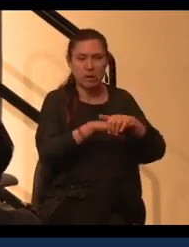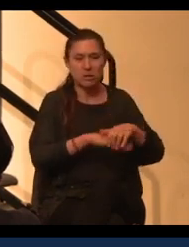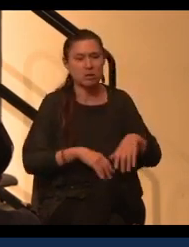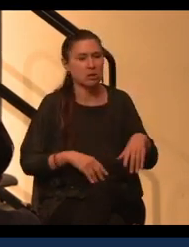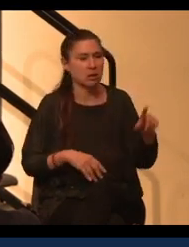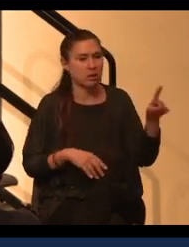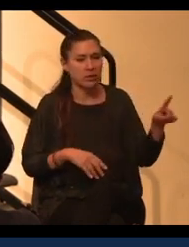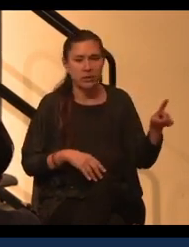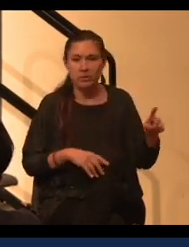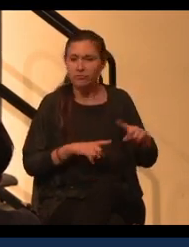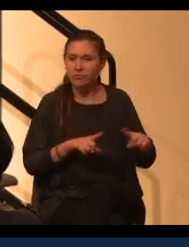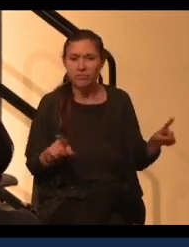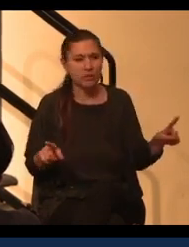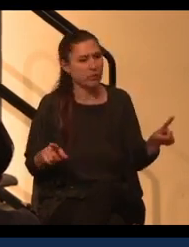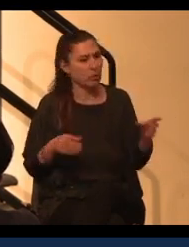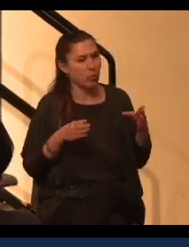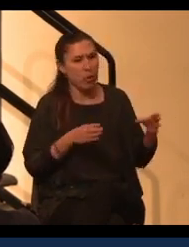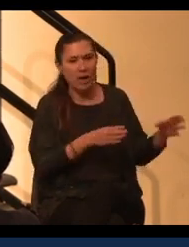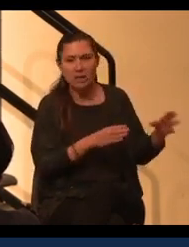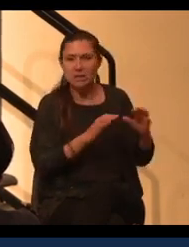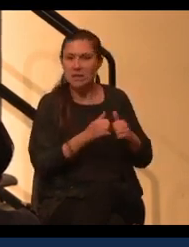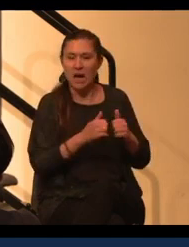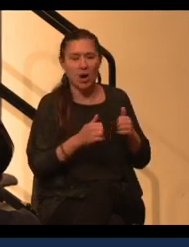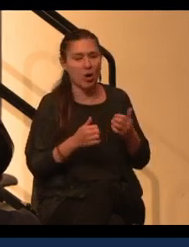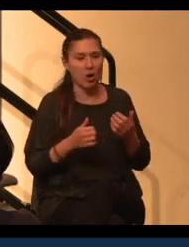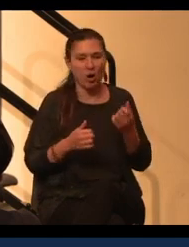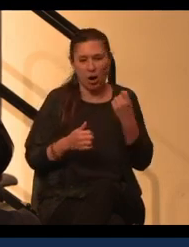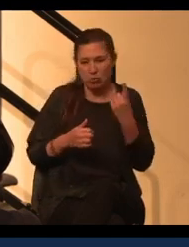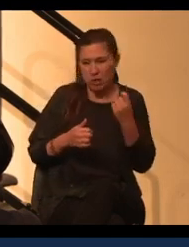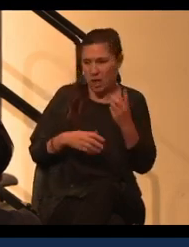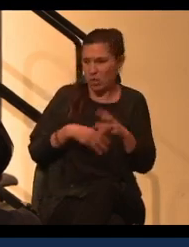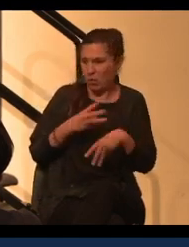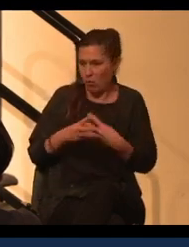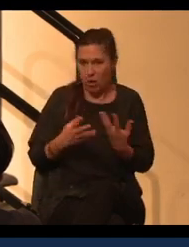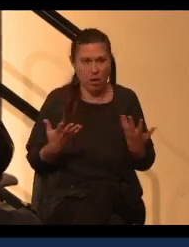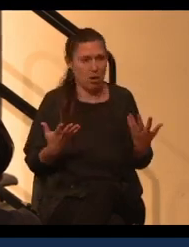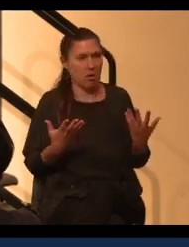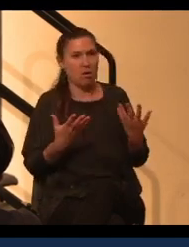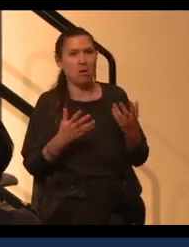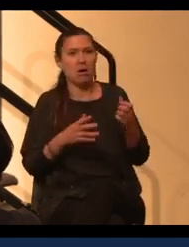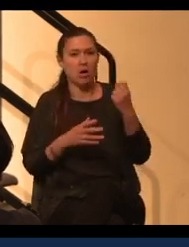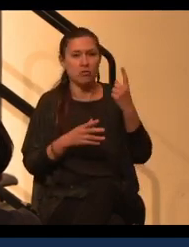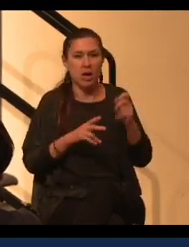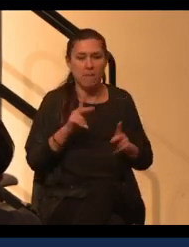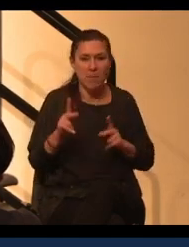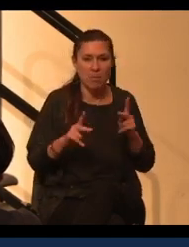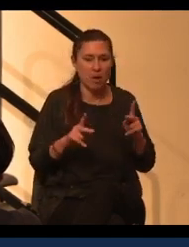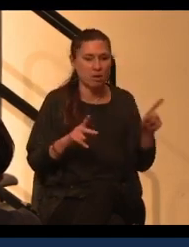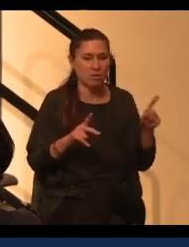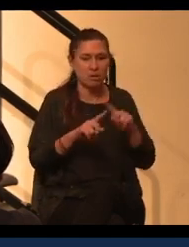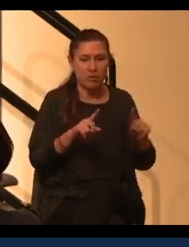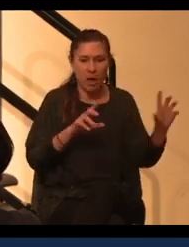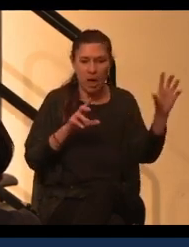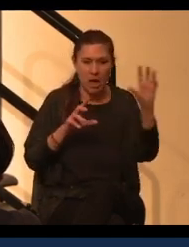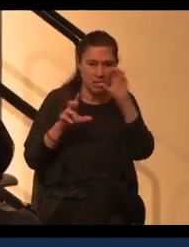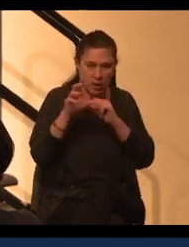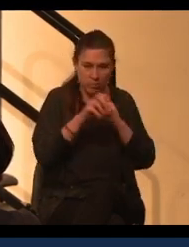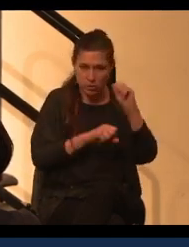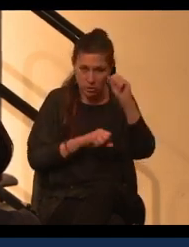different ways of relating with others, with different assumptions about being here,